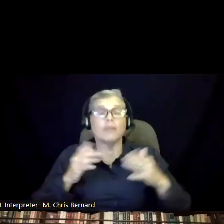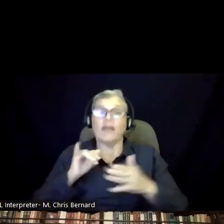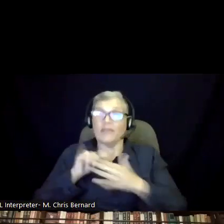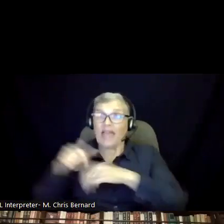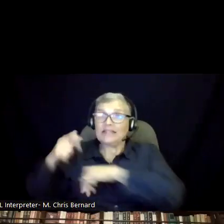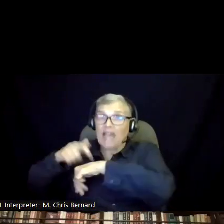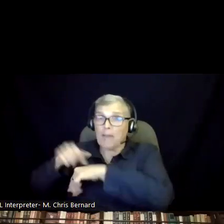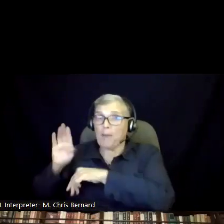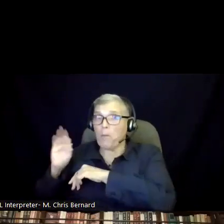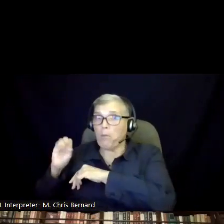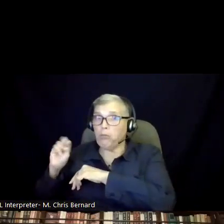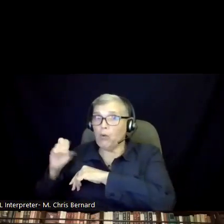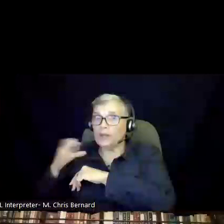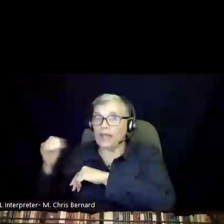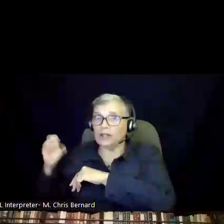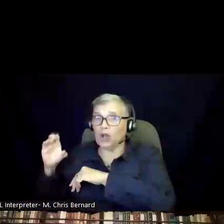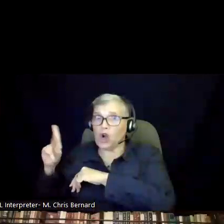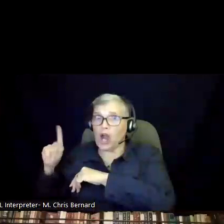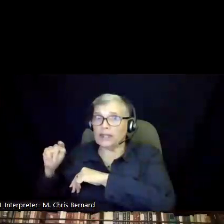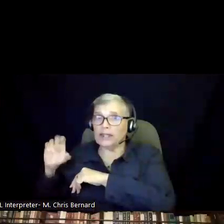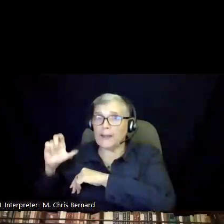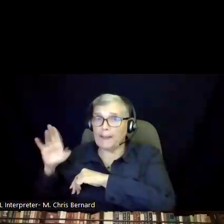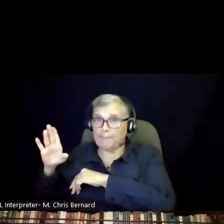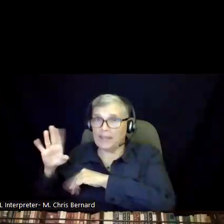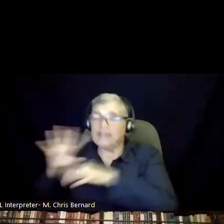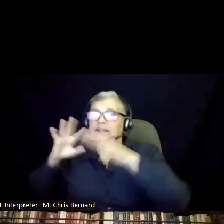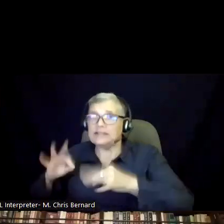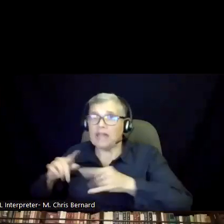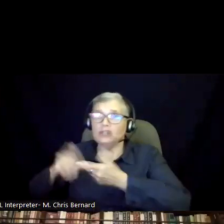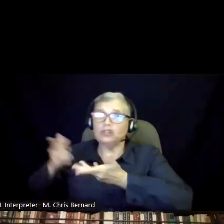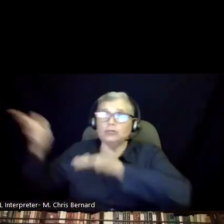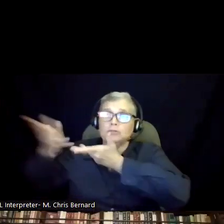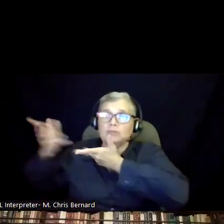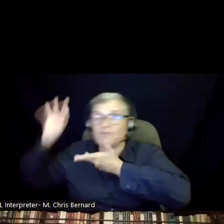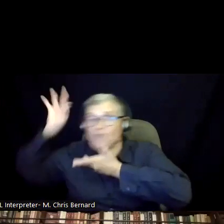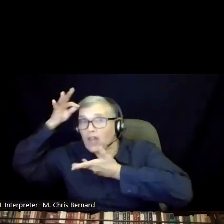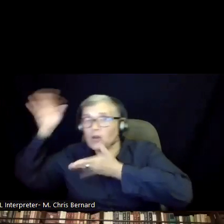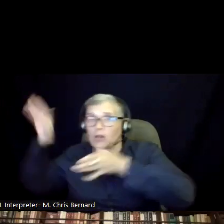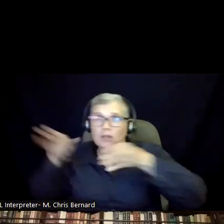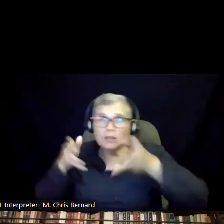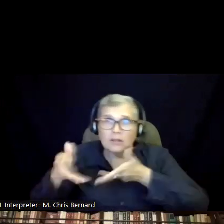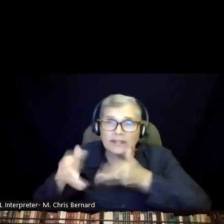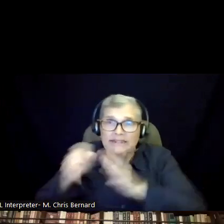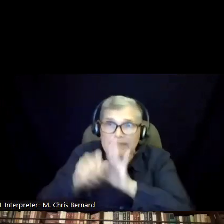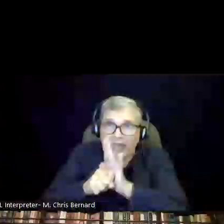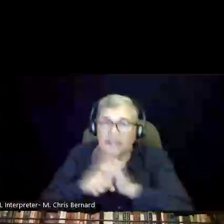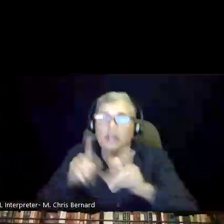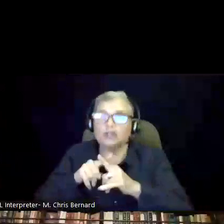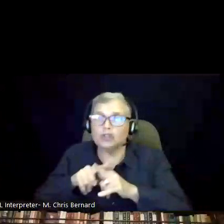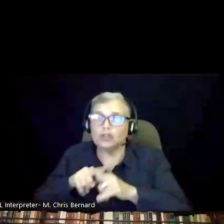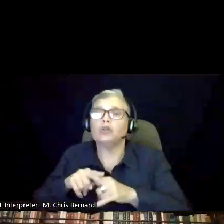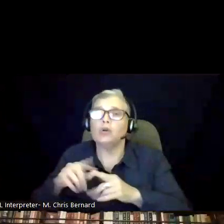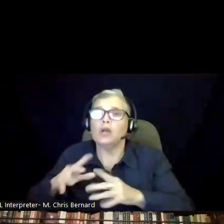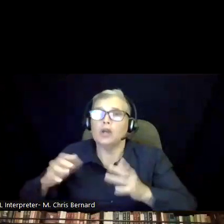Boone and Crockett Club, decided to work at the federal and then at the state level to recover those